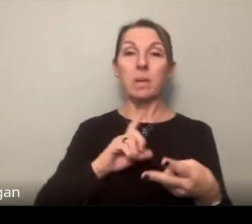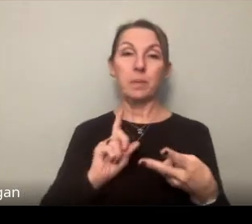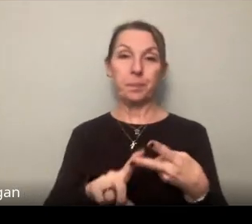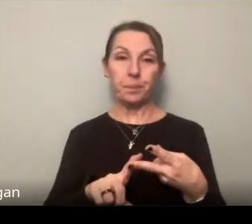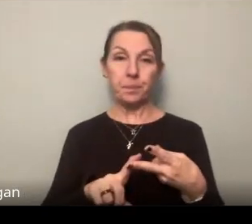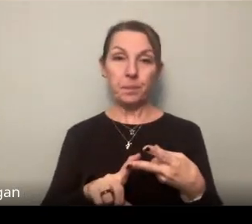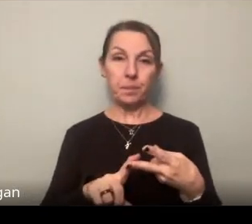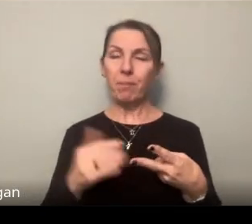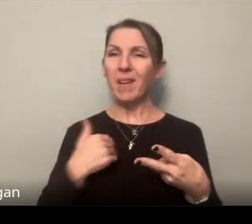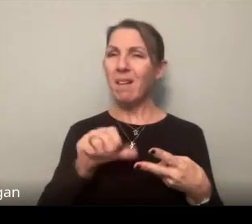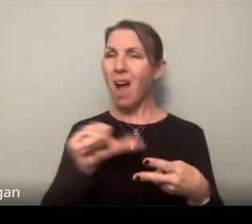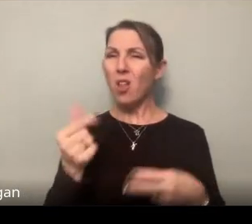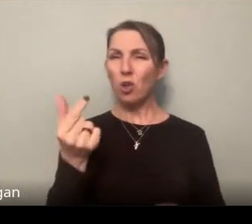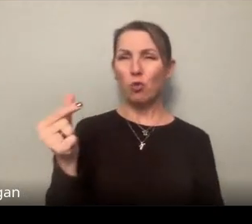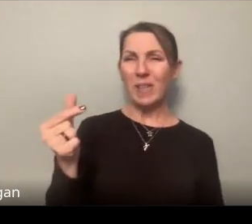then they have this